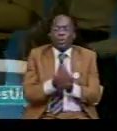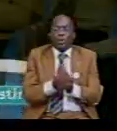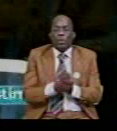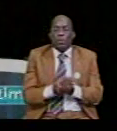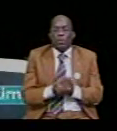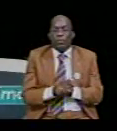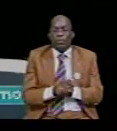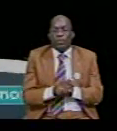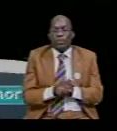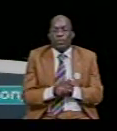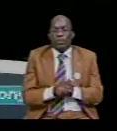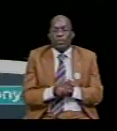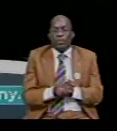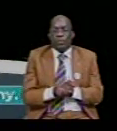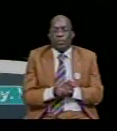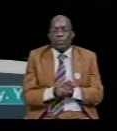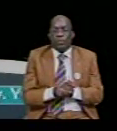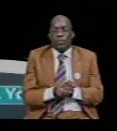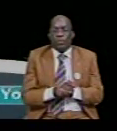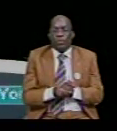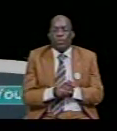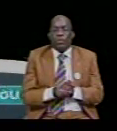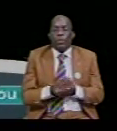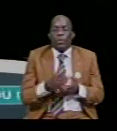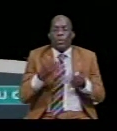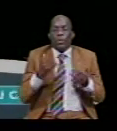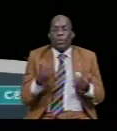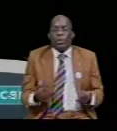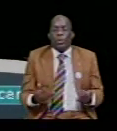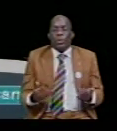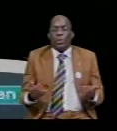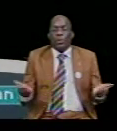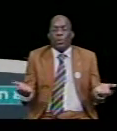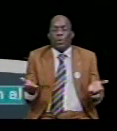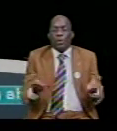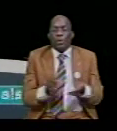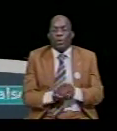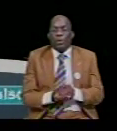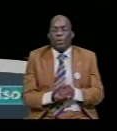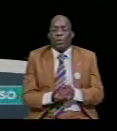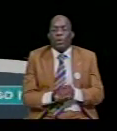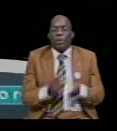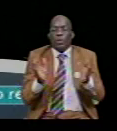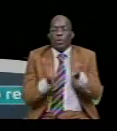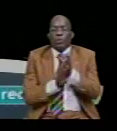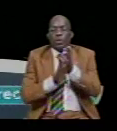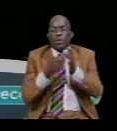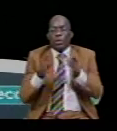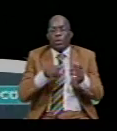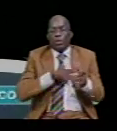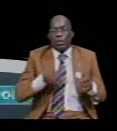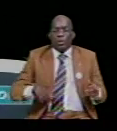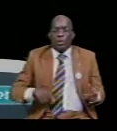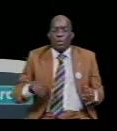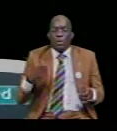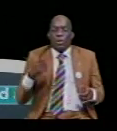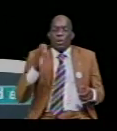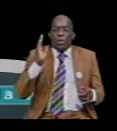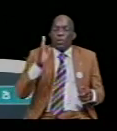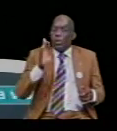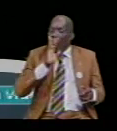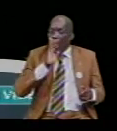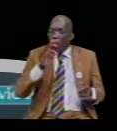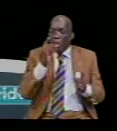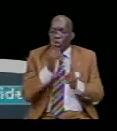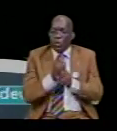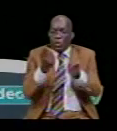Now to the Alpha location here. Praise the Lord. Testimonies are just pouring in. Now